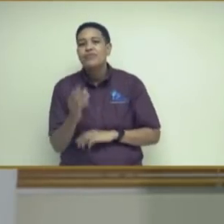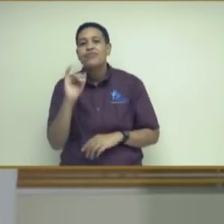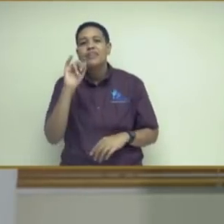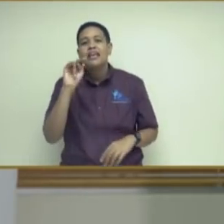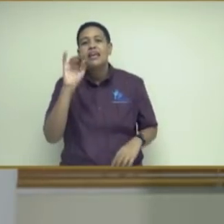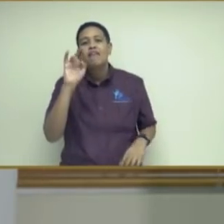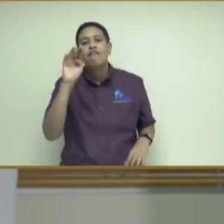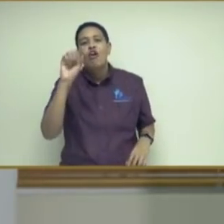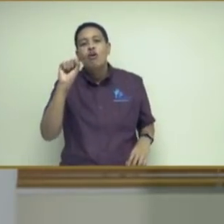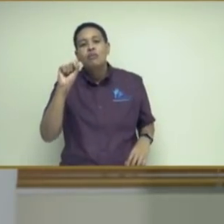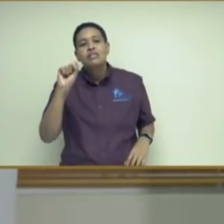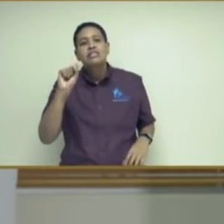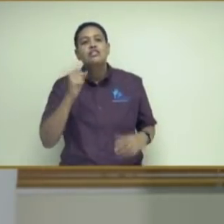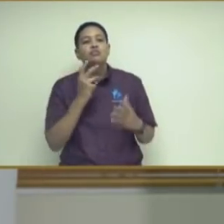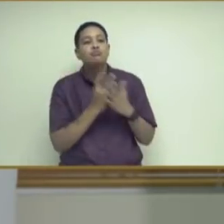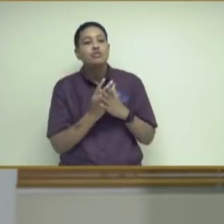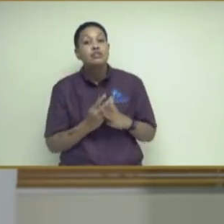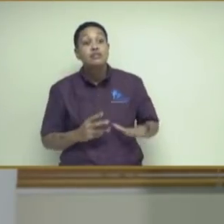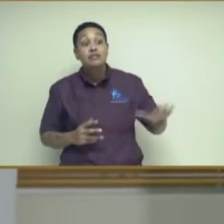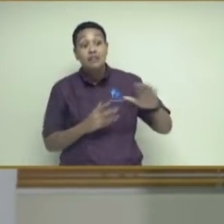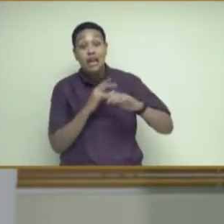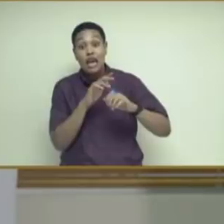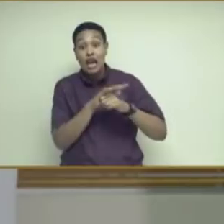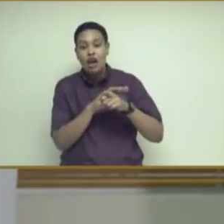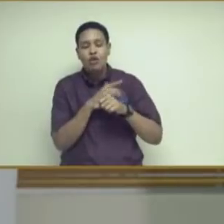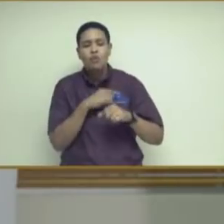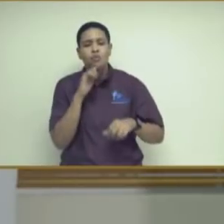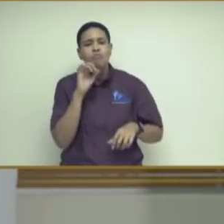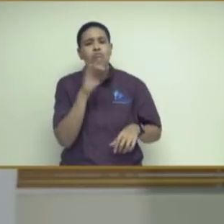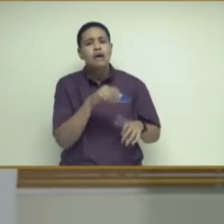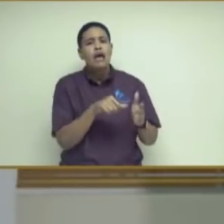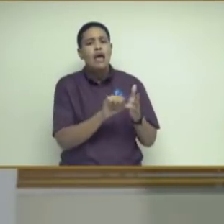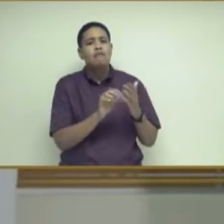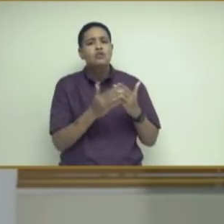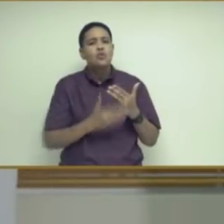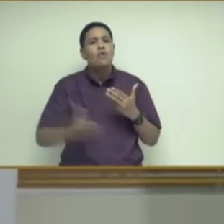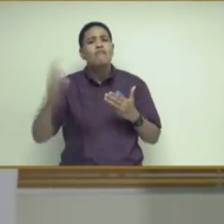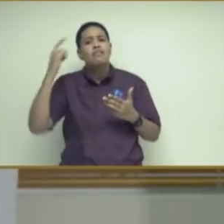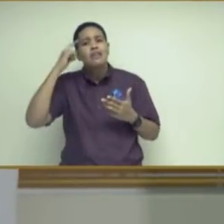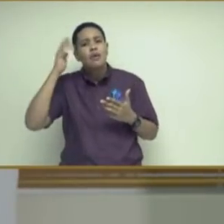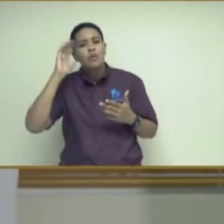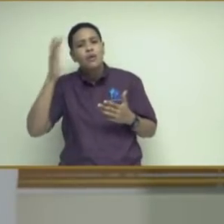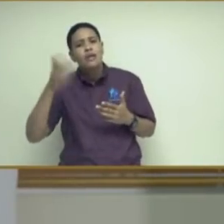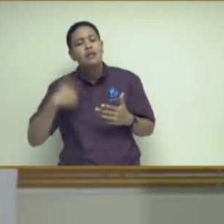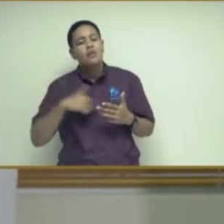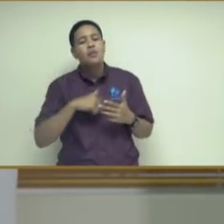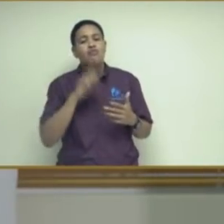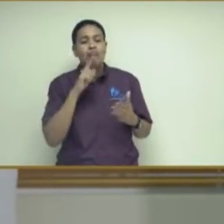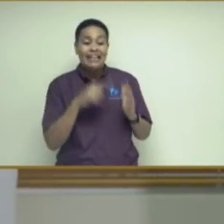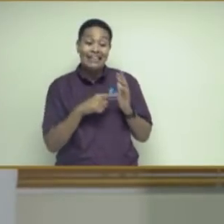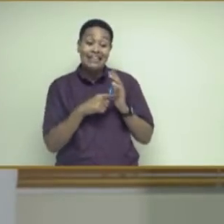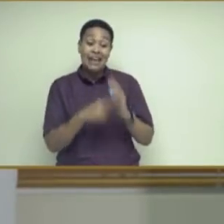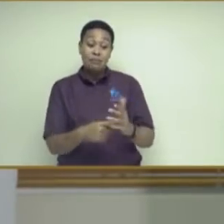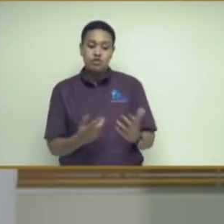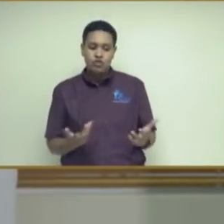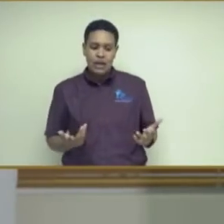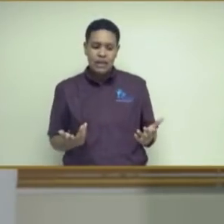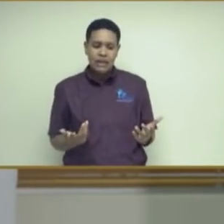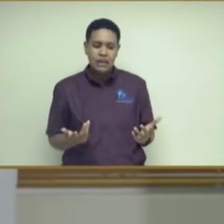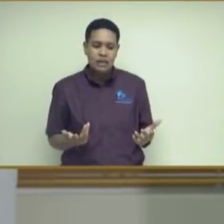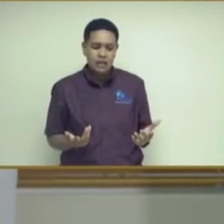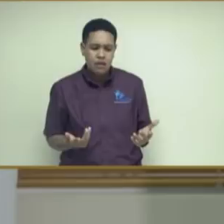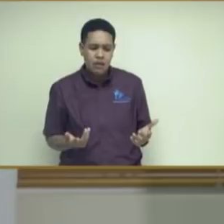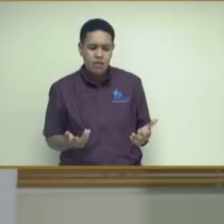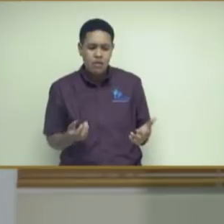infirmaries, prisons. Those are areas where we will place some emphasis going forward, and we've demonstrated